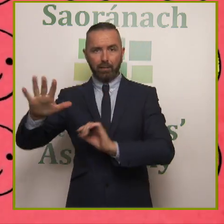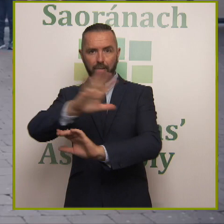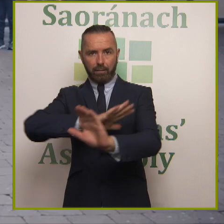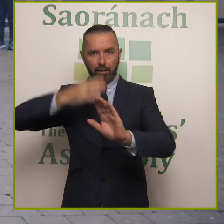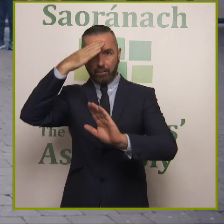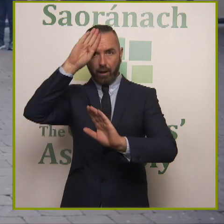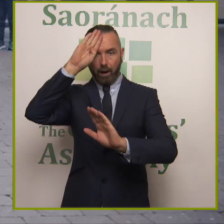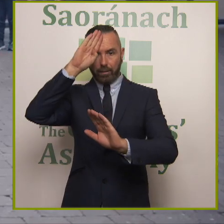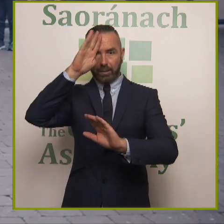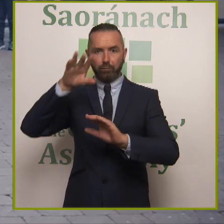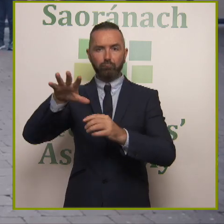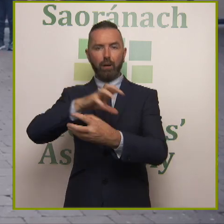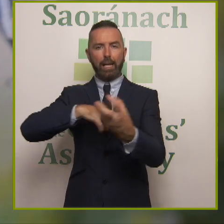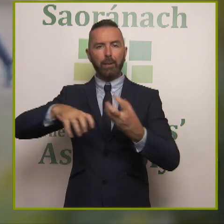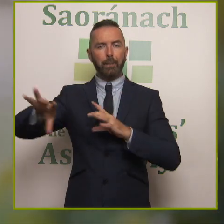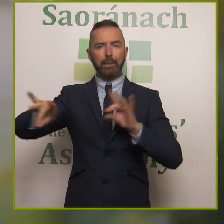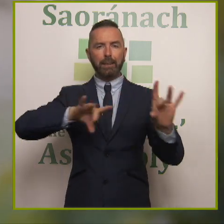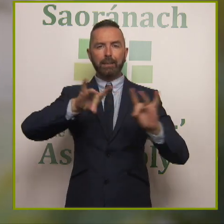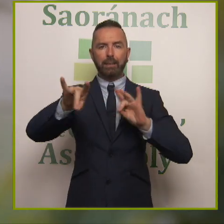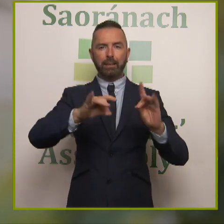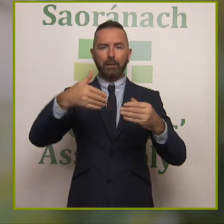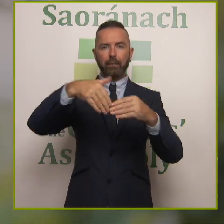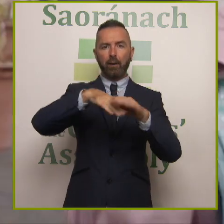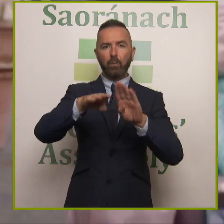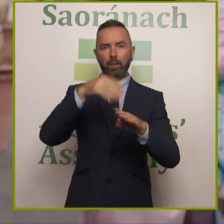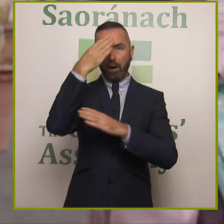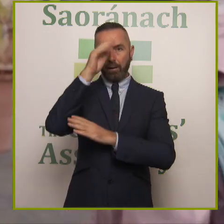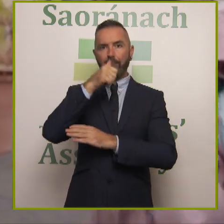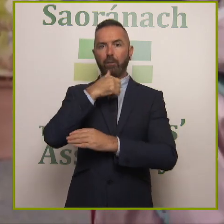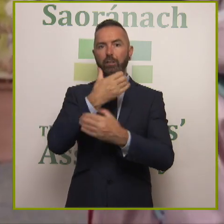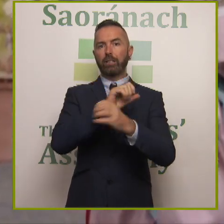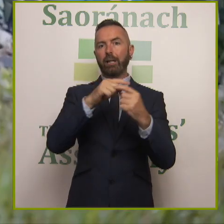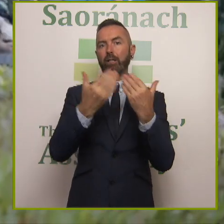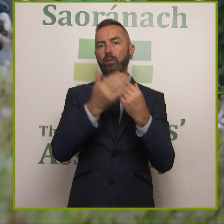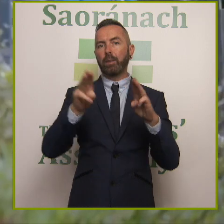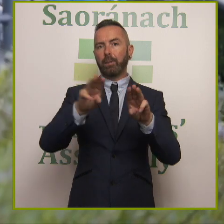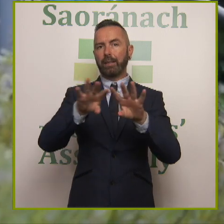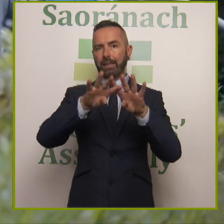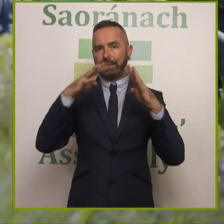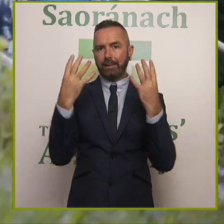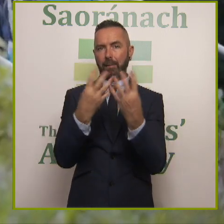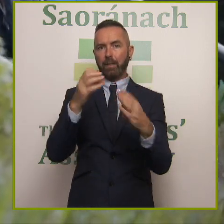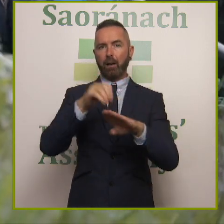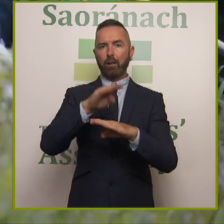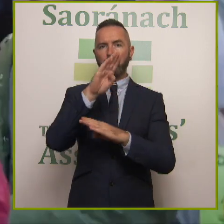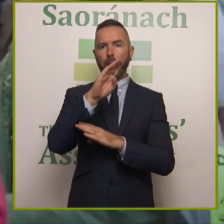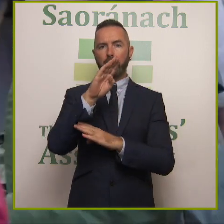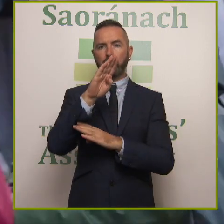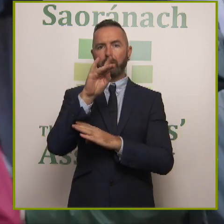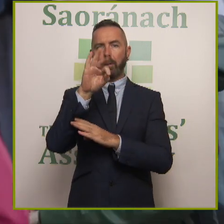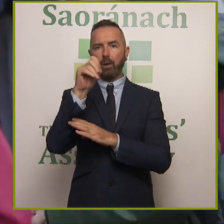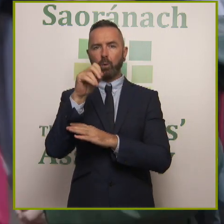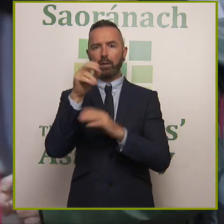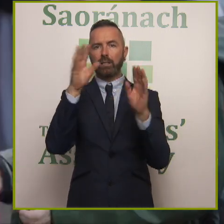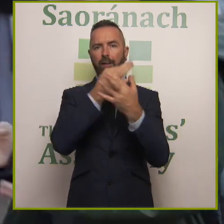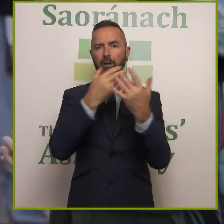Ireland, were randomly selected to be members of Ireland's first Children and Young People's Assembly on Biodiversity Loss.